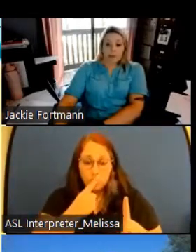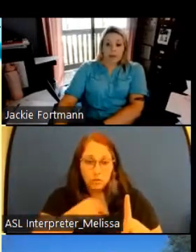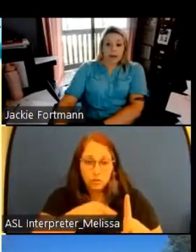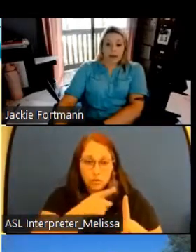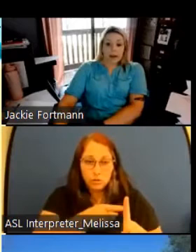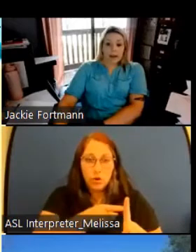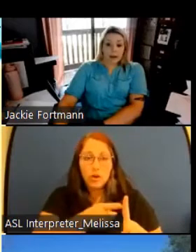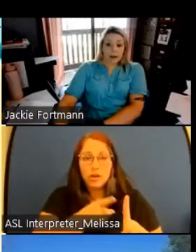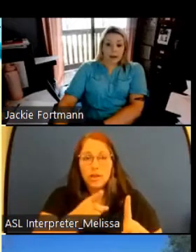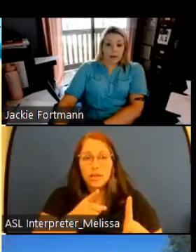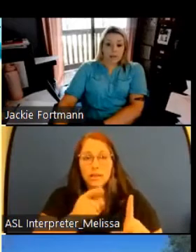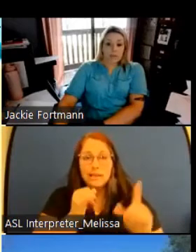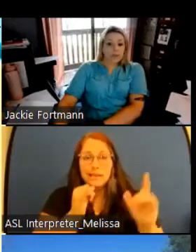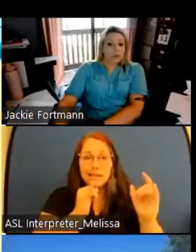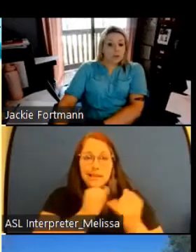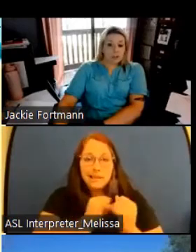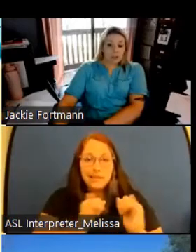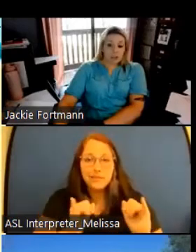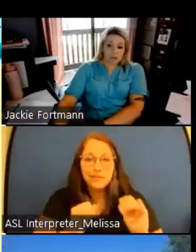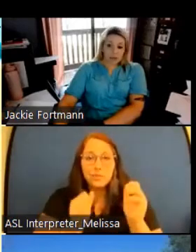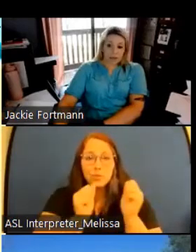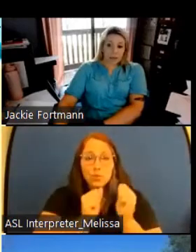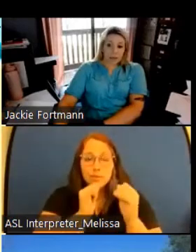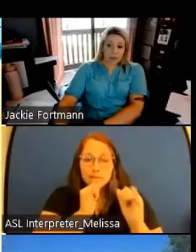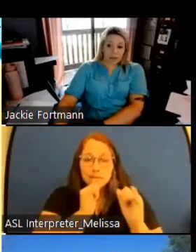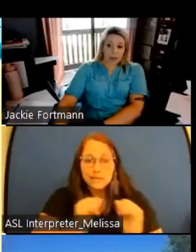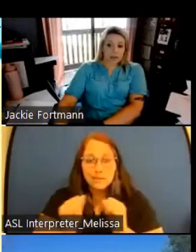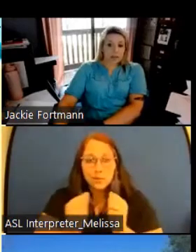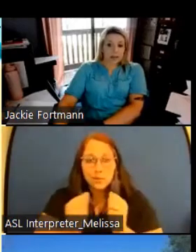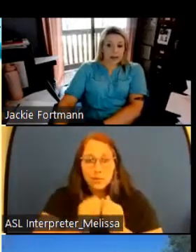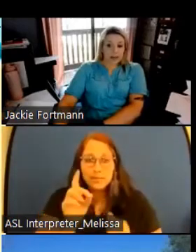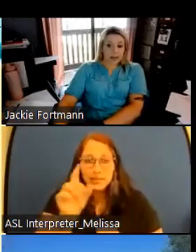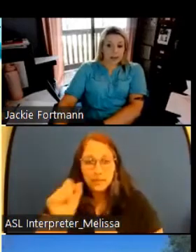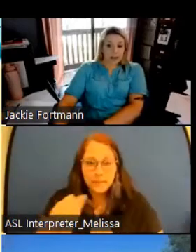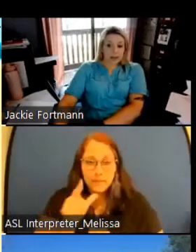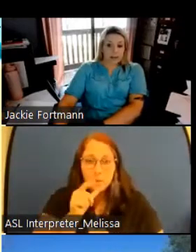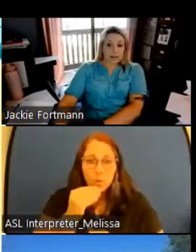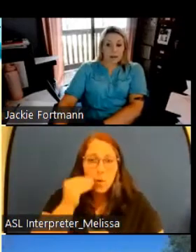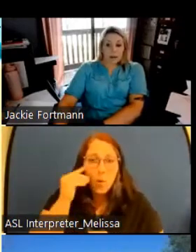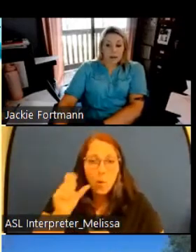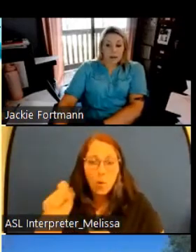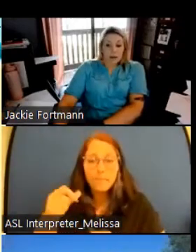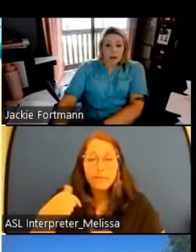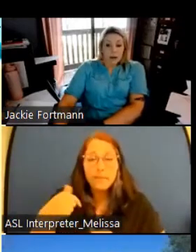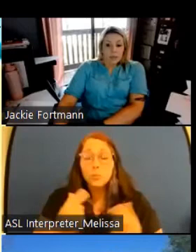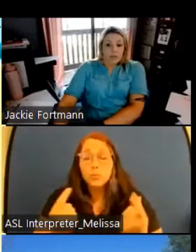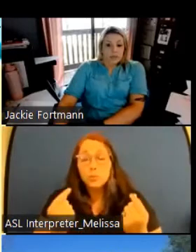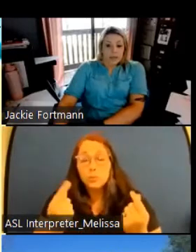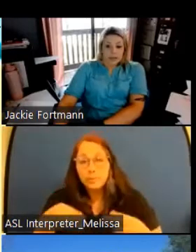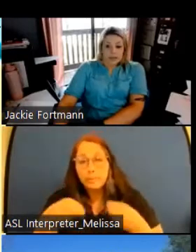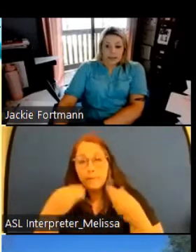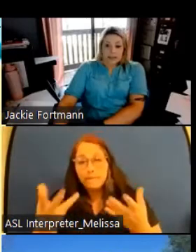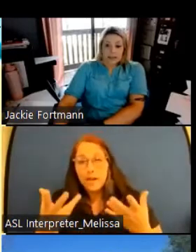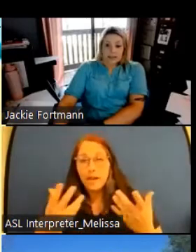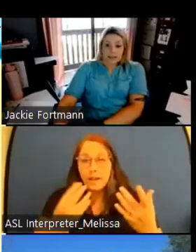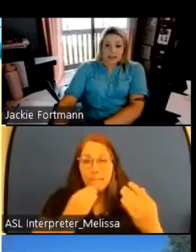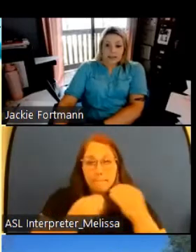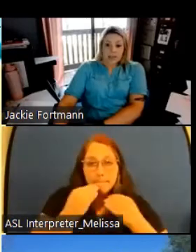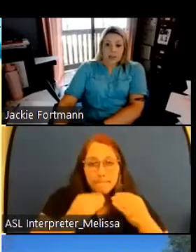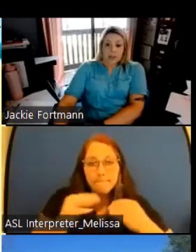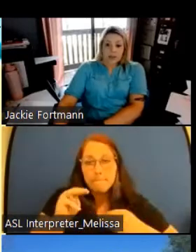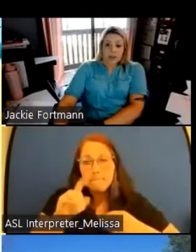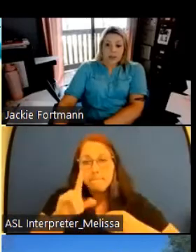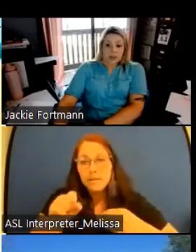by providing food such as ready-made meals, snacks, and drinks. Those basic necessities